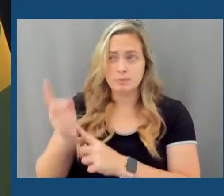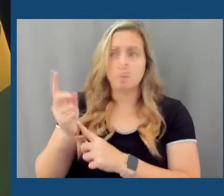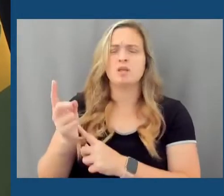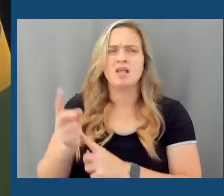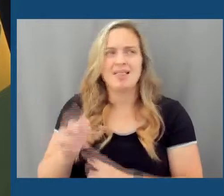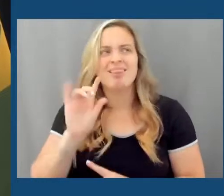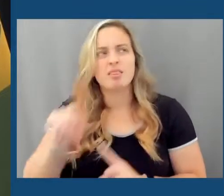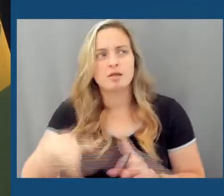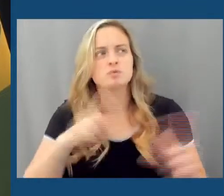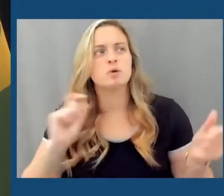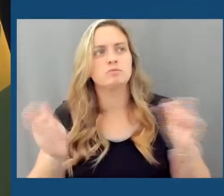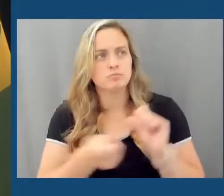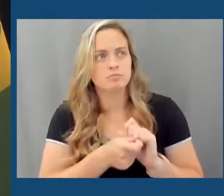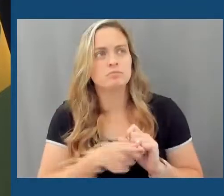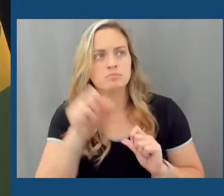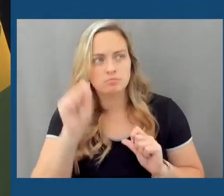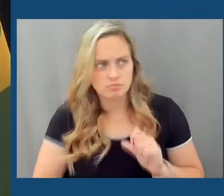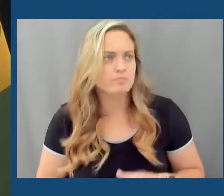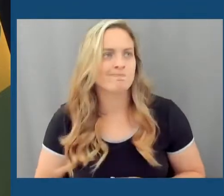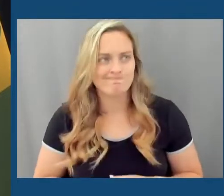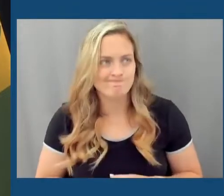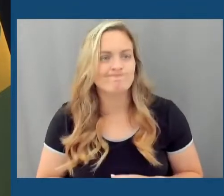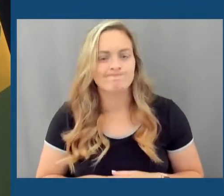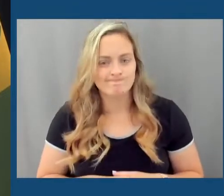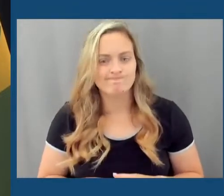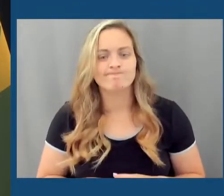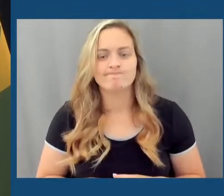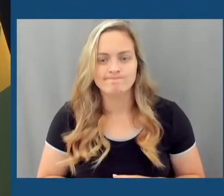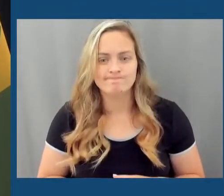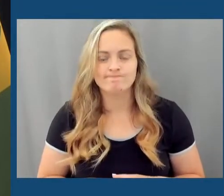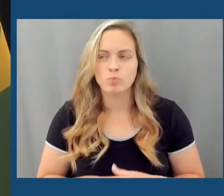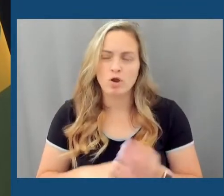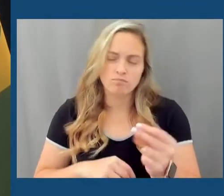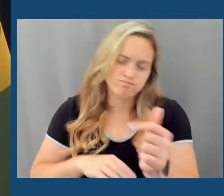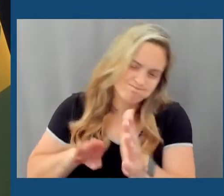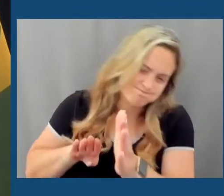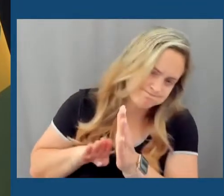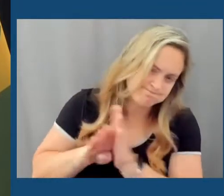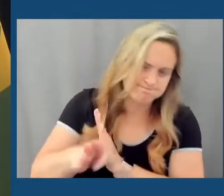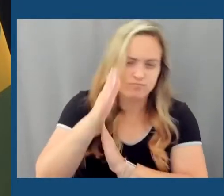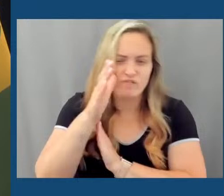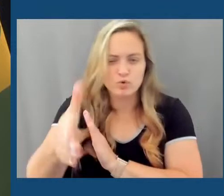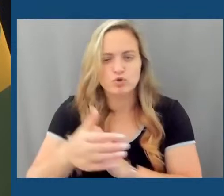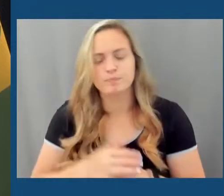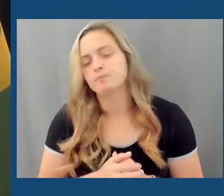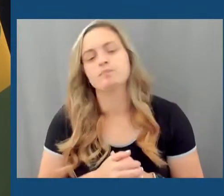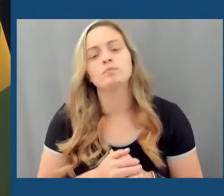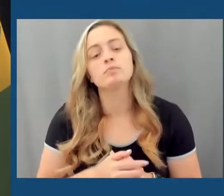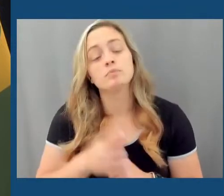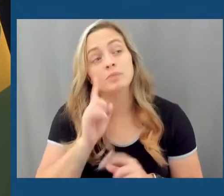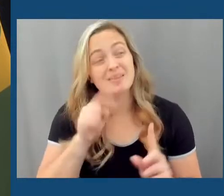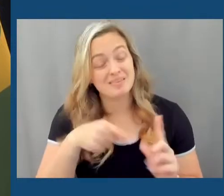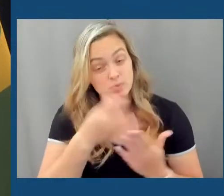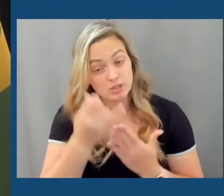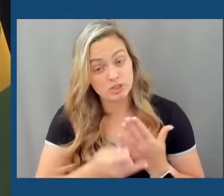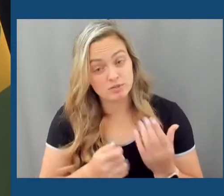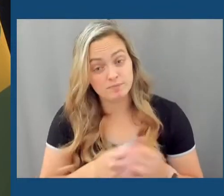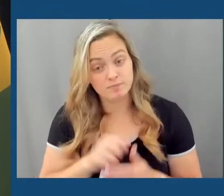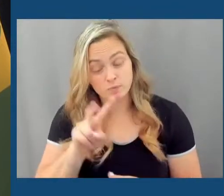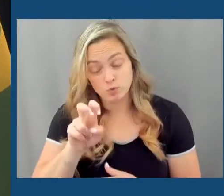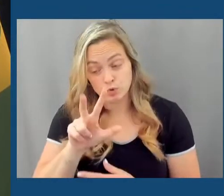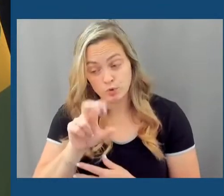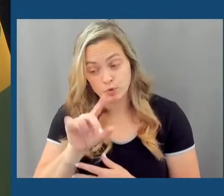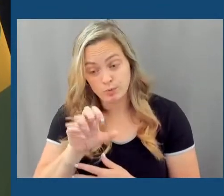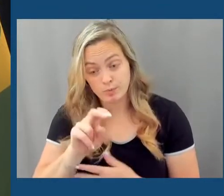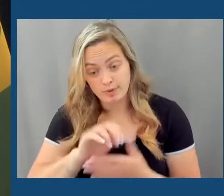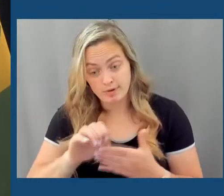that's when everything shifted rapidly. We're blasting into the future. And projects like this, the $230 million